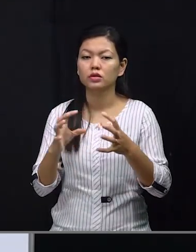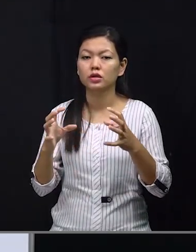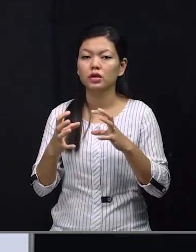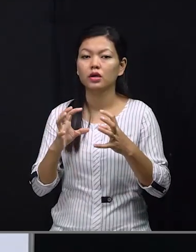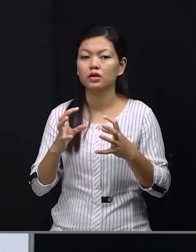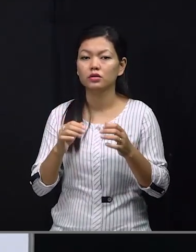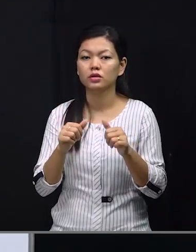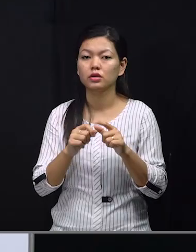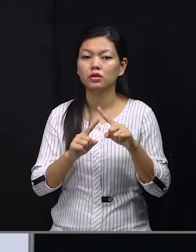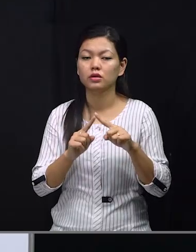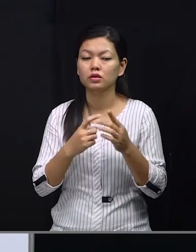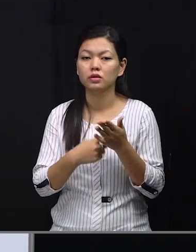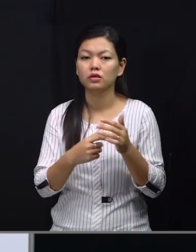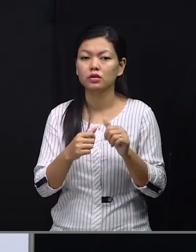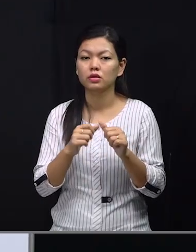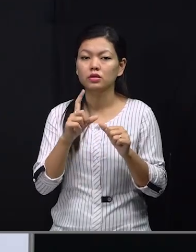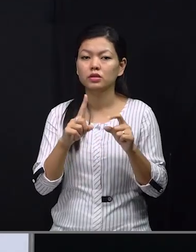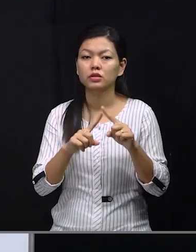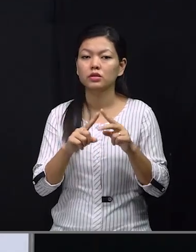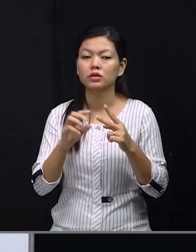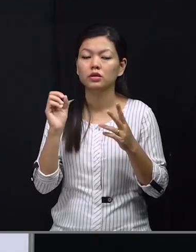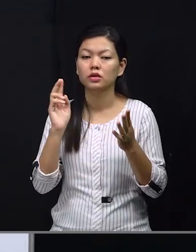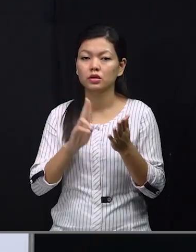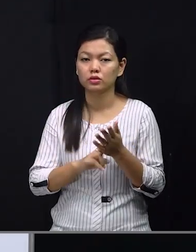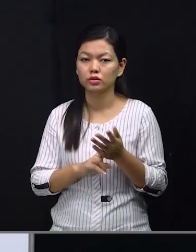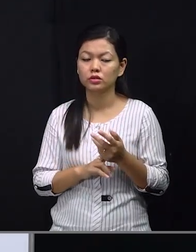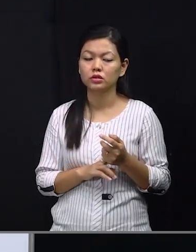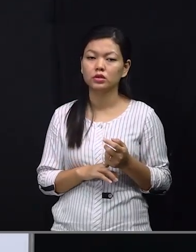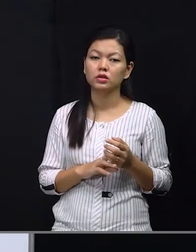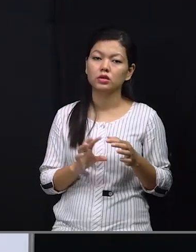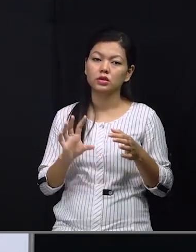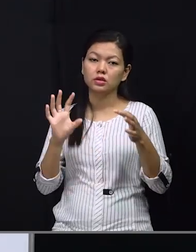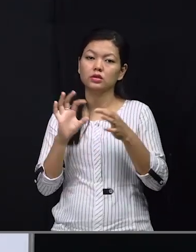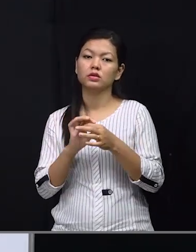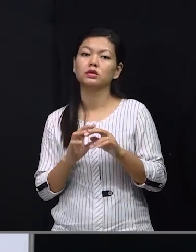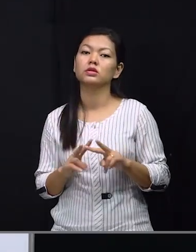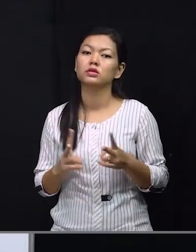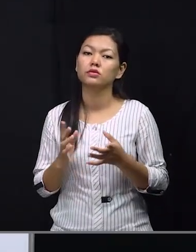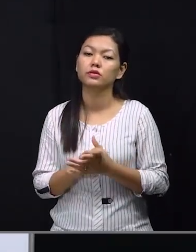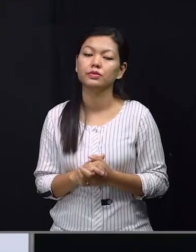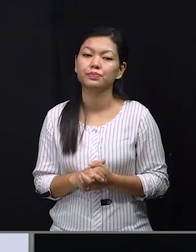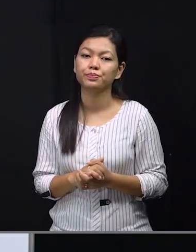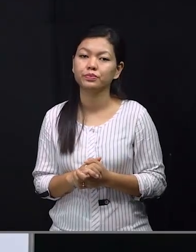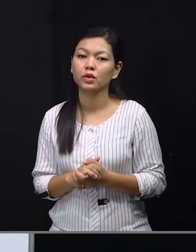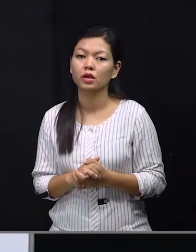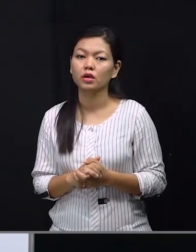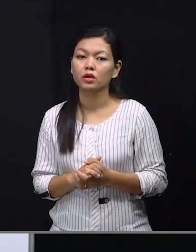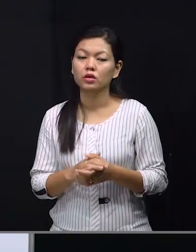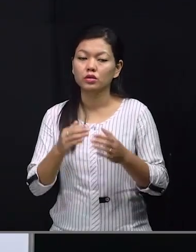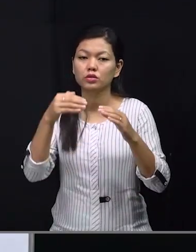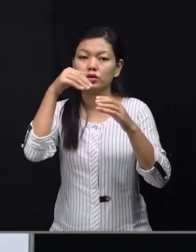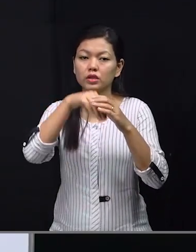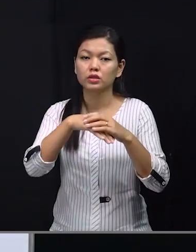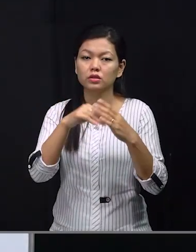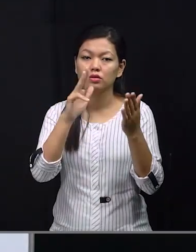are dipole-dipole interactions, whereas in hydrocarbons, the intermolecular forces of attraction are